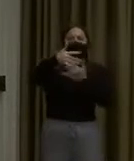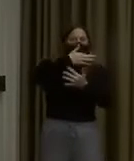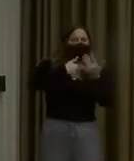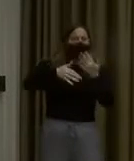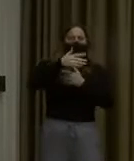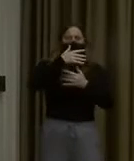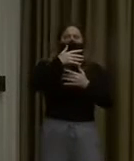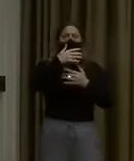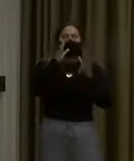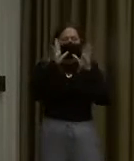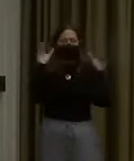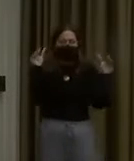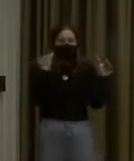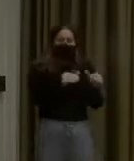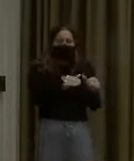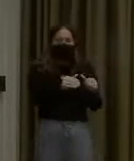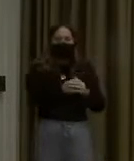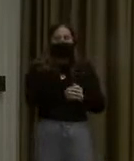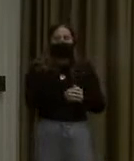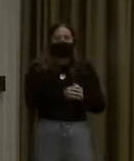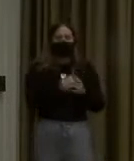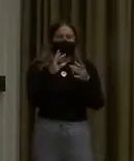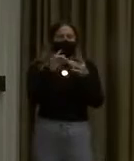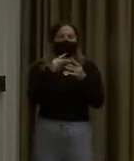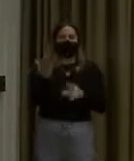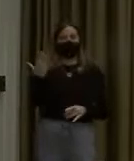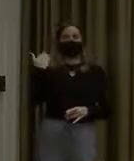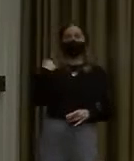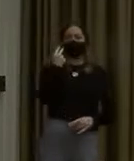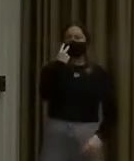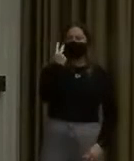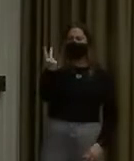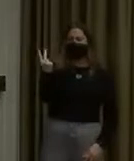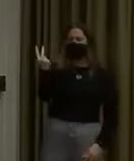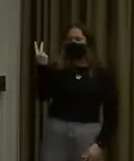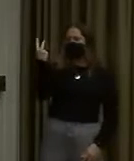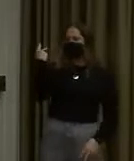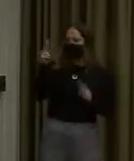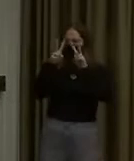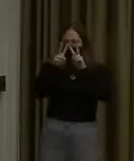inequities, failing, as I mentioned earlier, to look back and dig